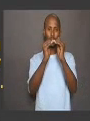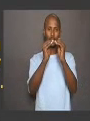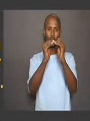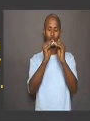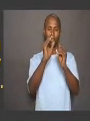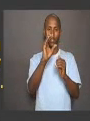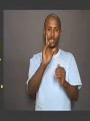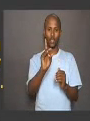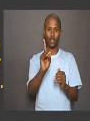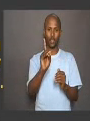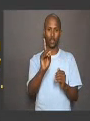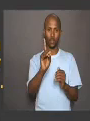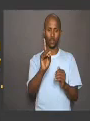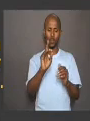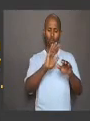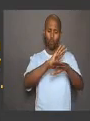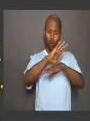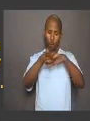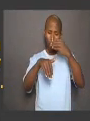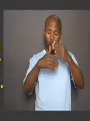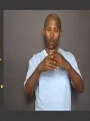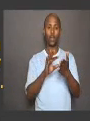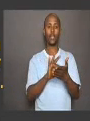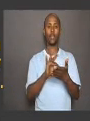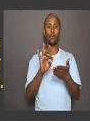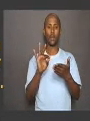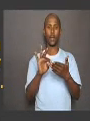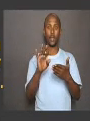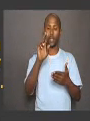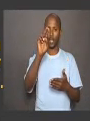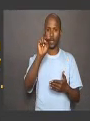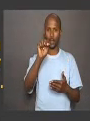D for all numbers n.